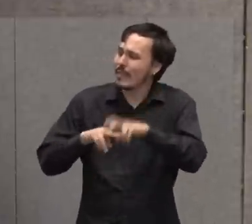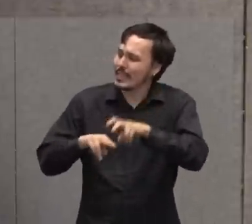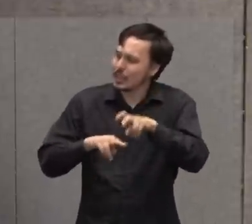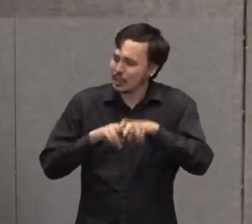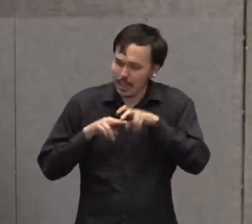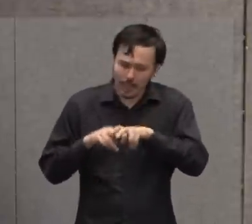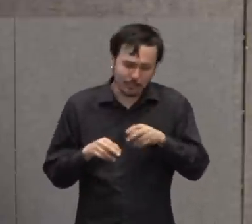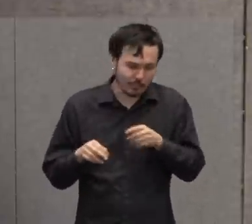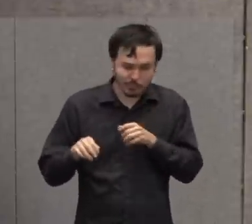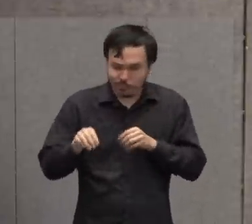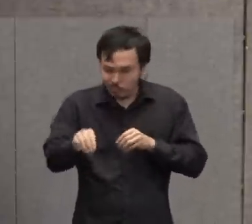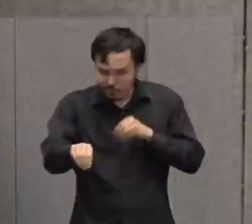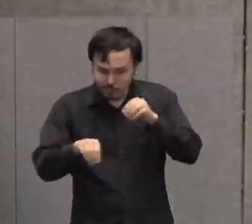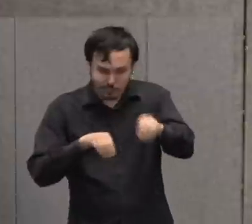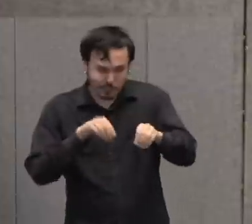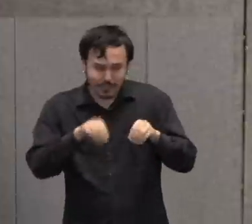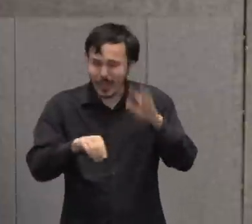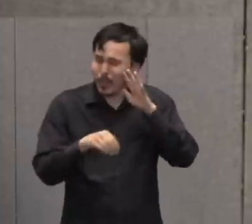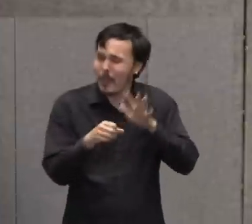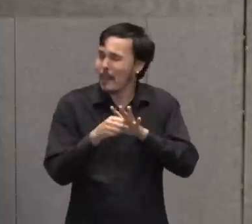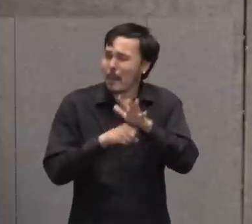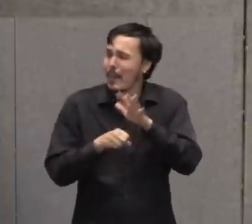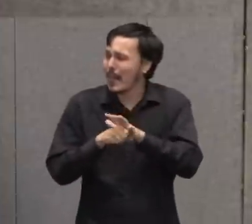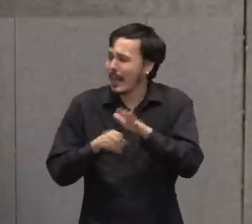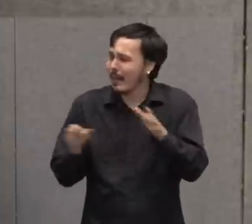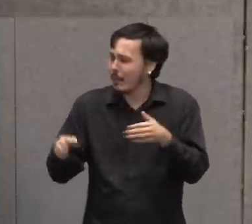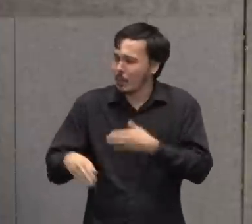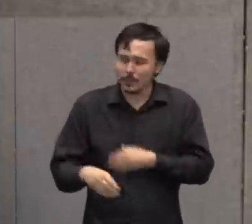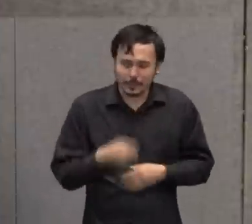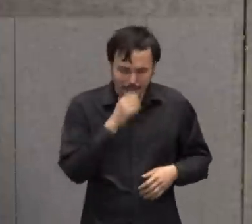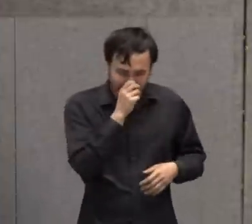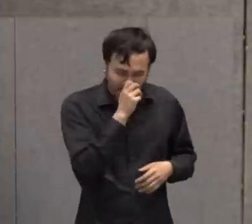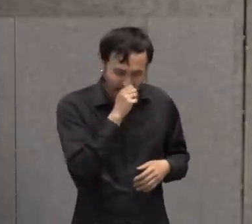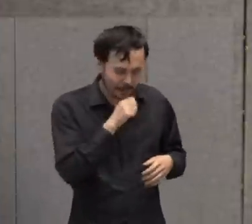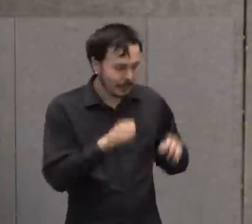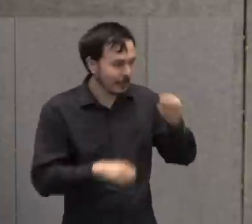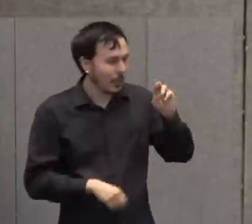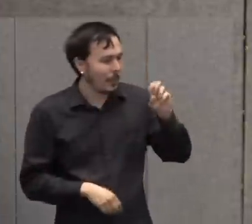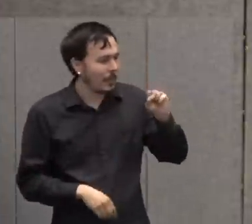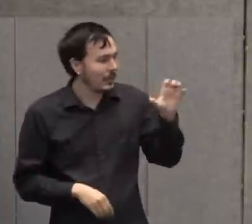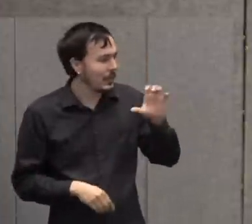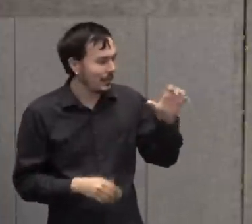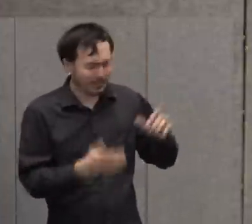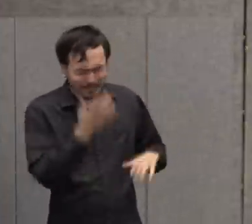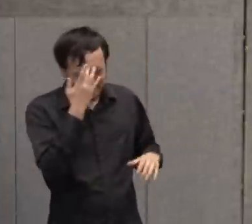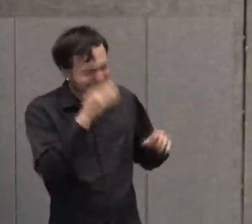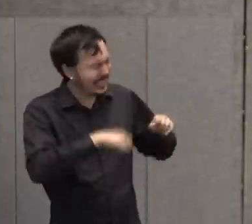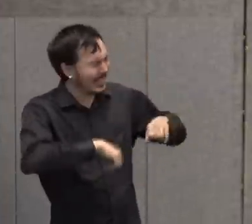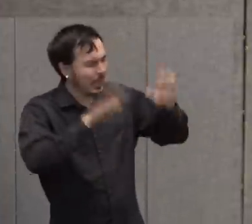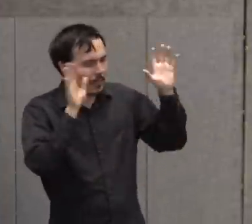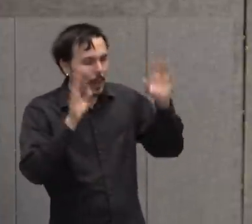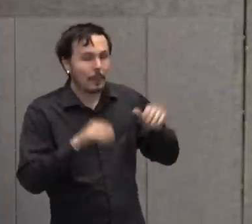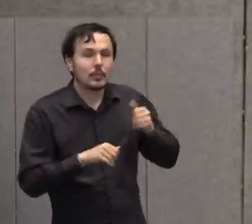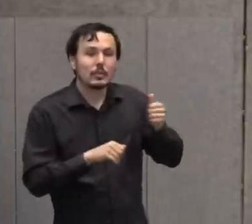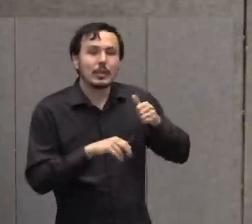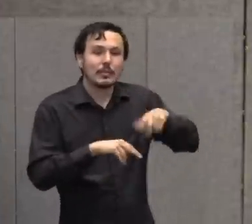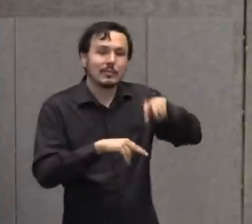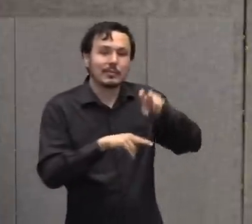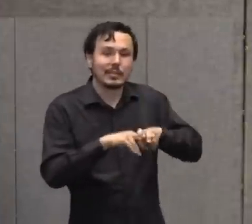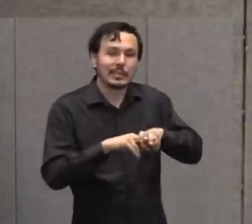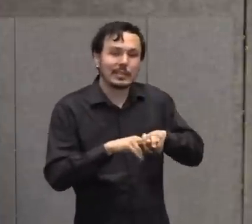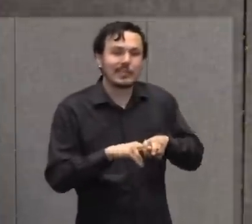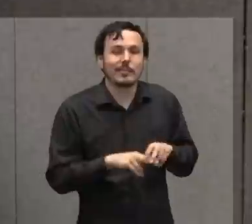a few places, and there'll be plenty of room for everyone." "I give up," said Mrs. Comfort. She sat down in her chair, and she did